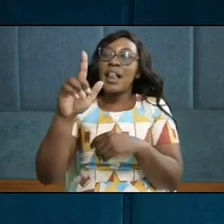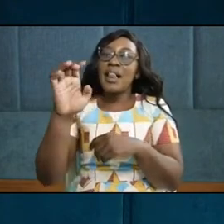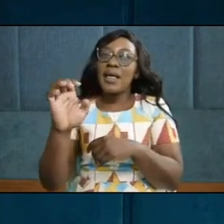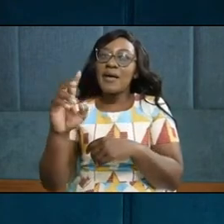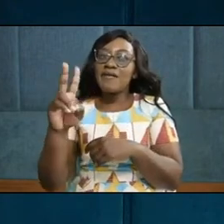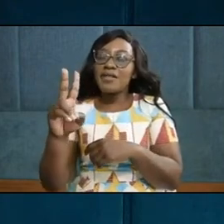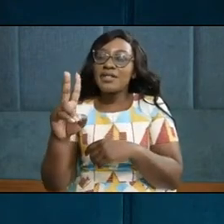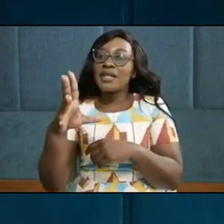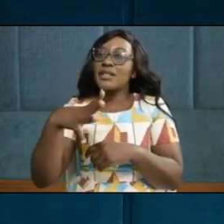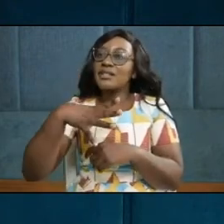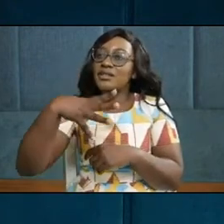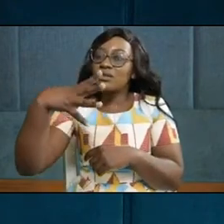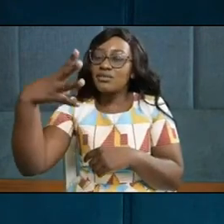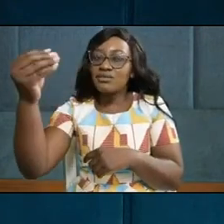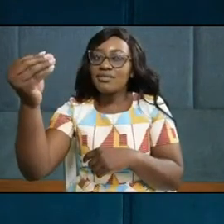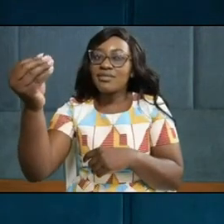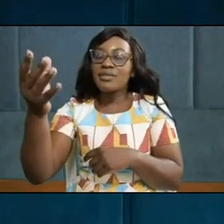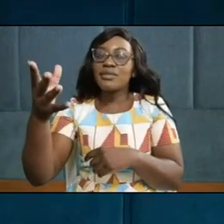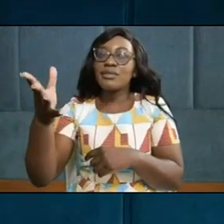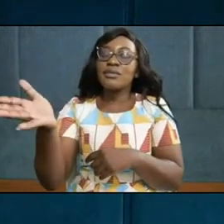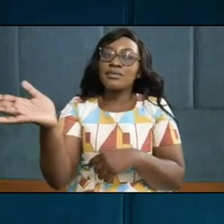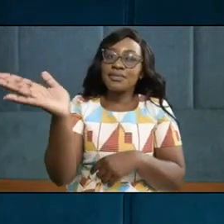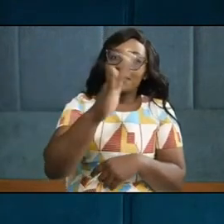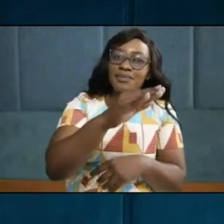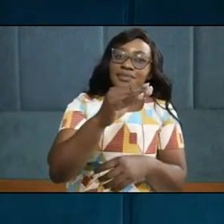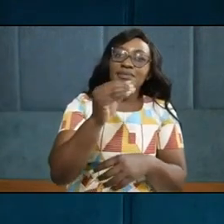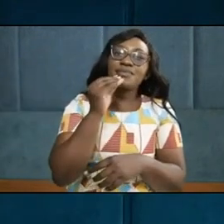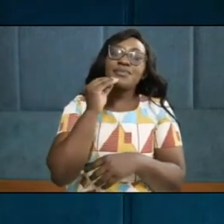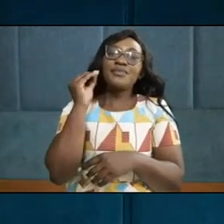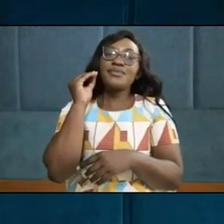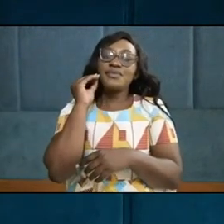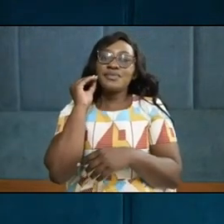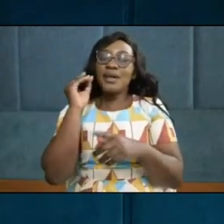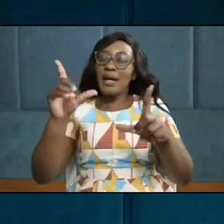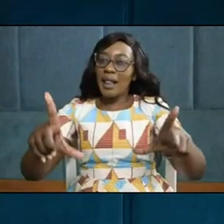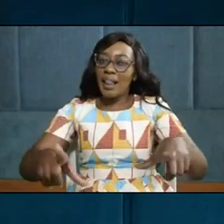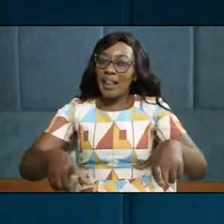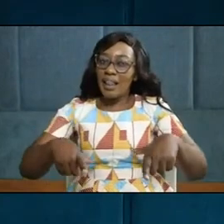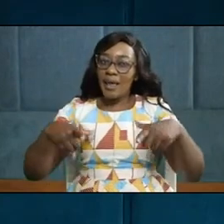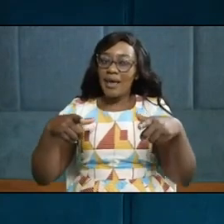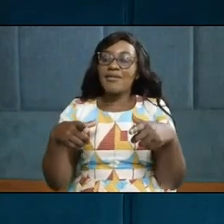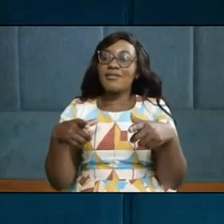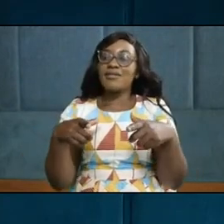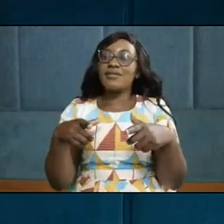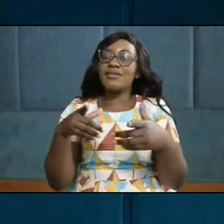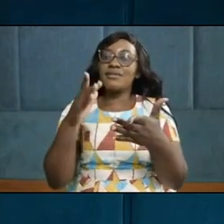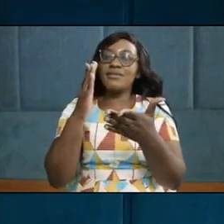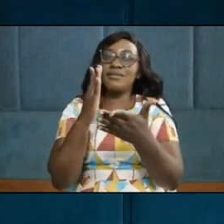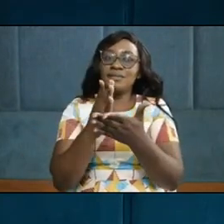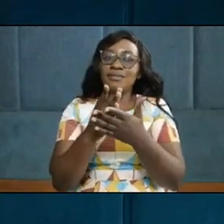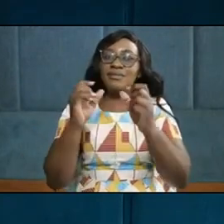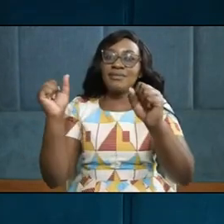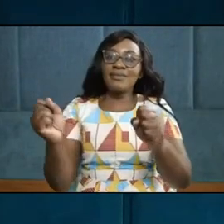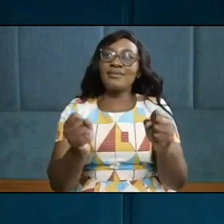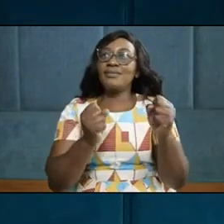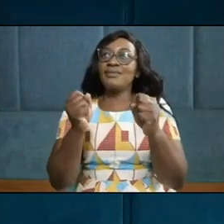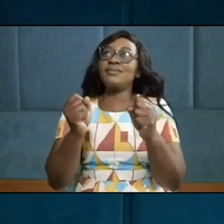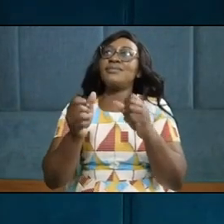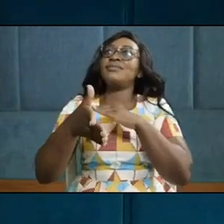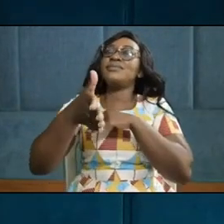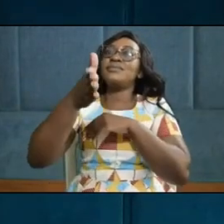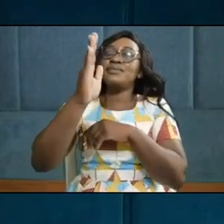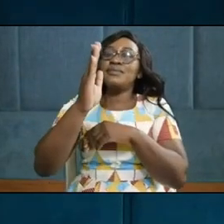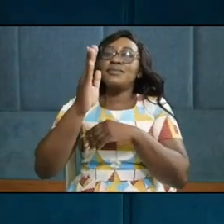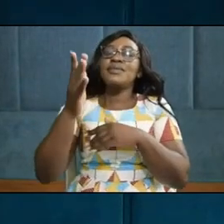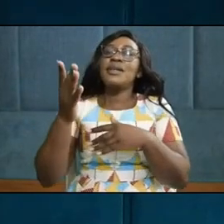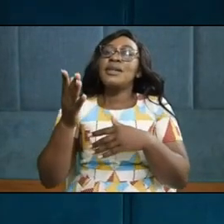home, and he was taken home alive in the morning. What a great day. What a mighty God